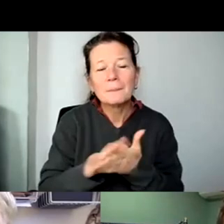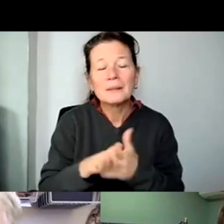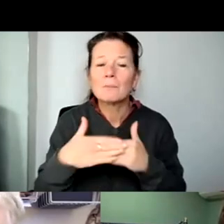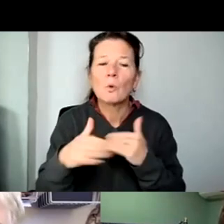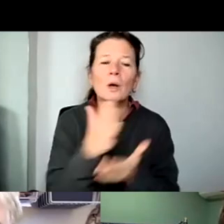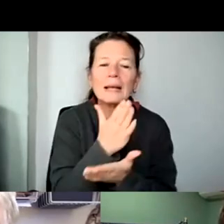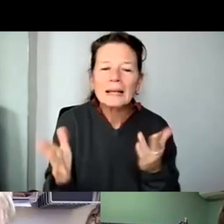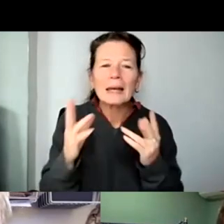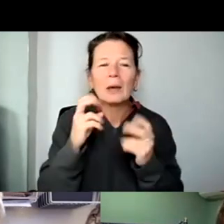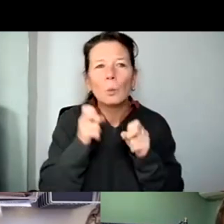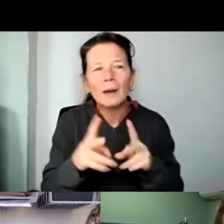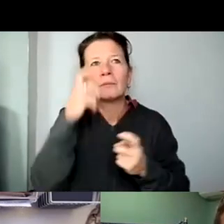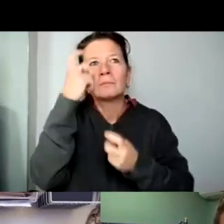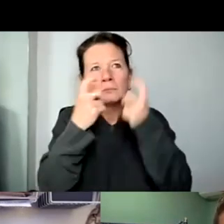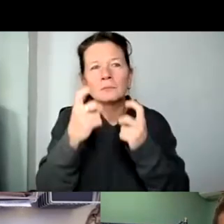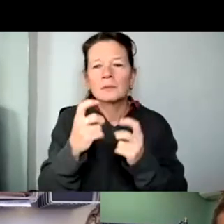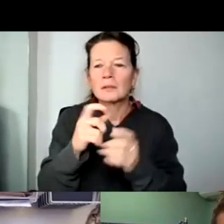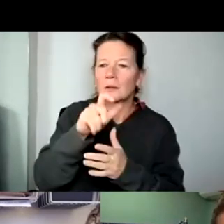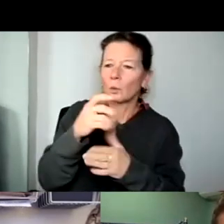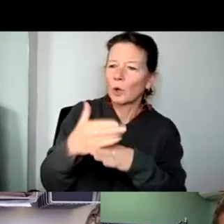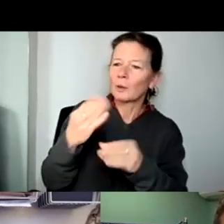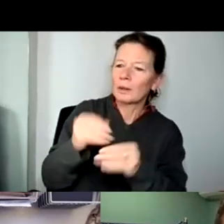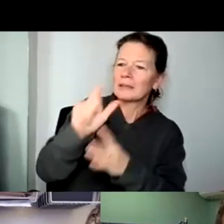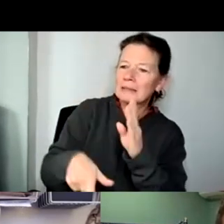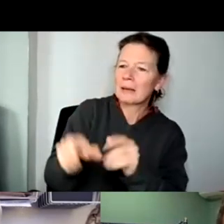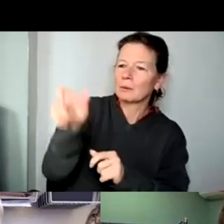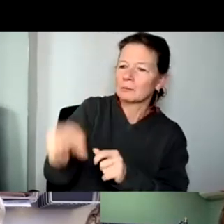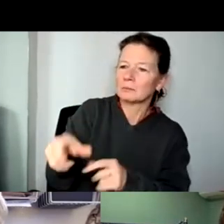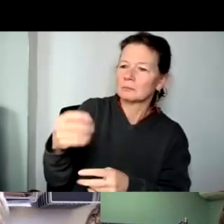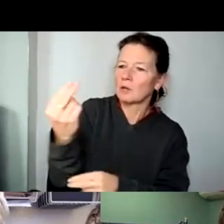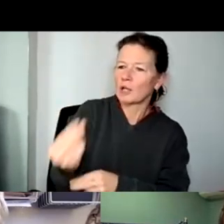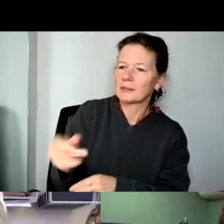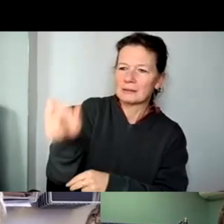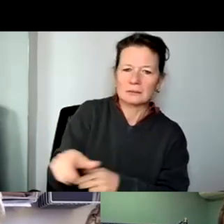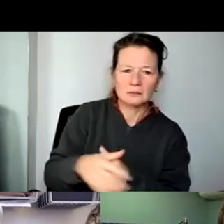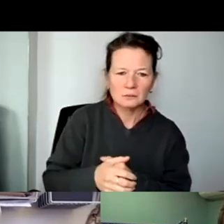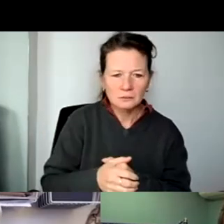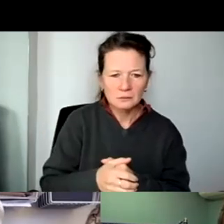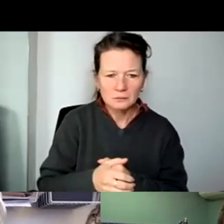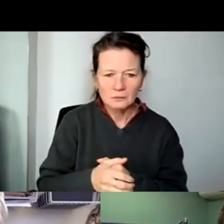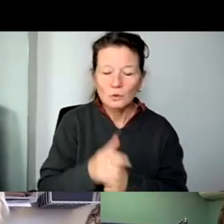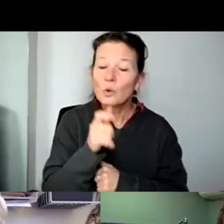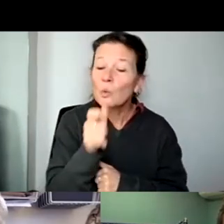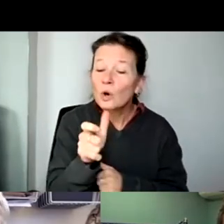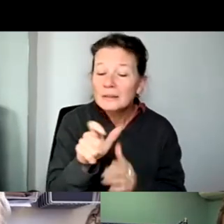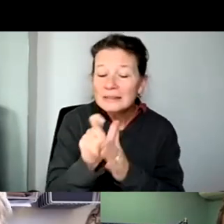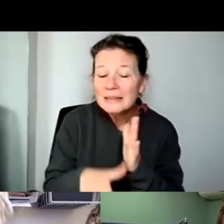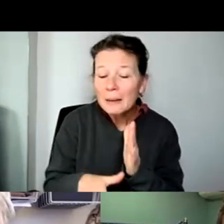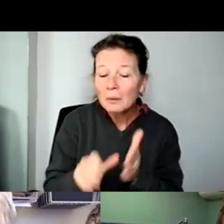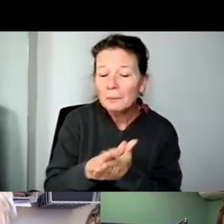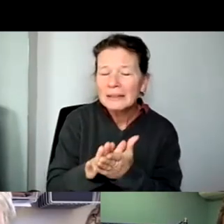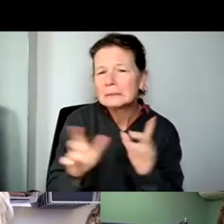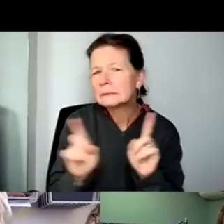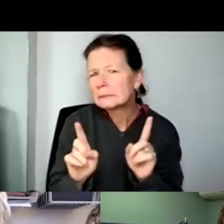a disabled artist or musician before, actually what the word disabled actually means in that sense, is